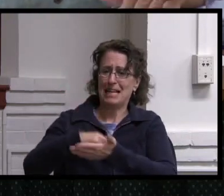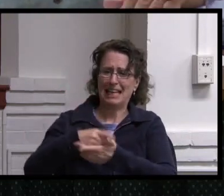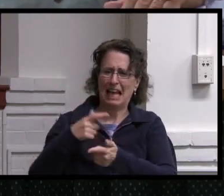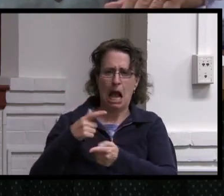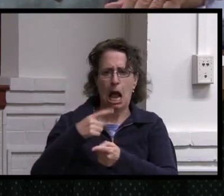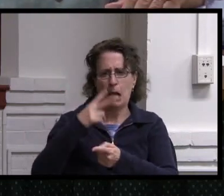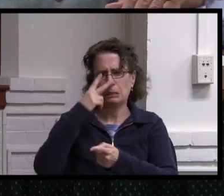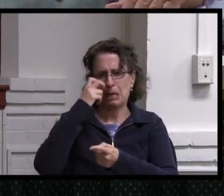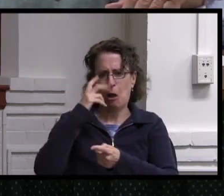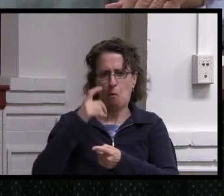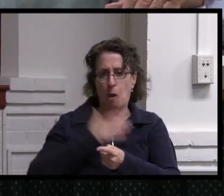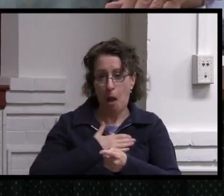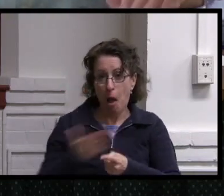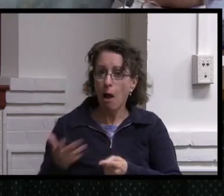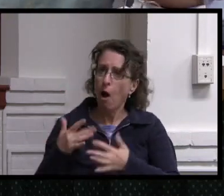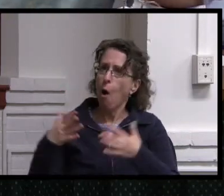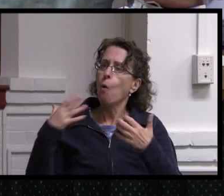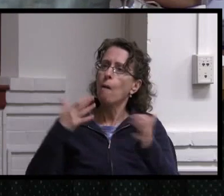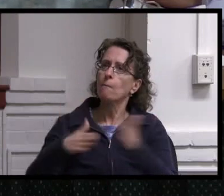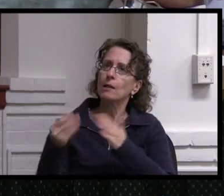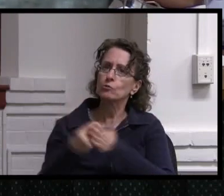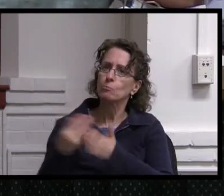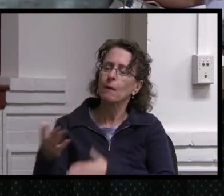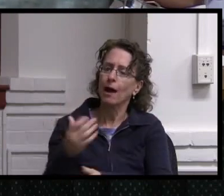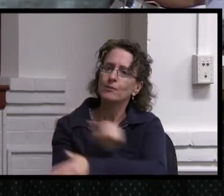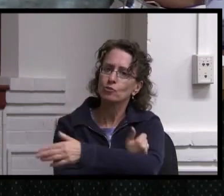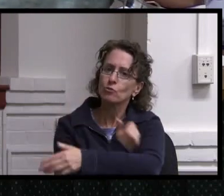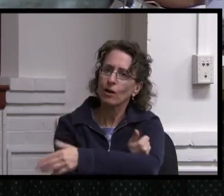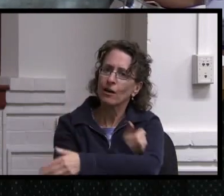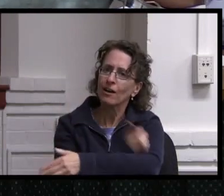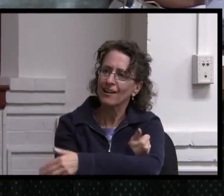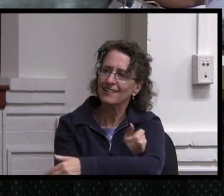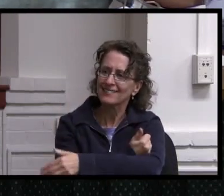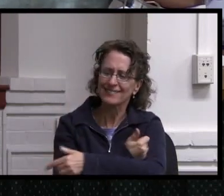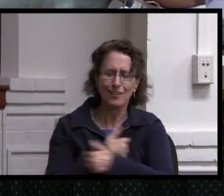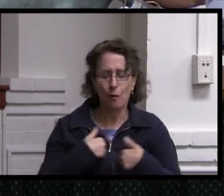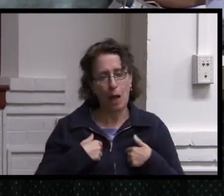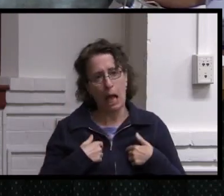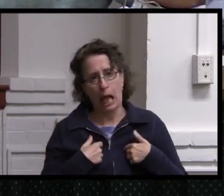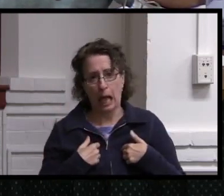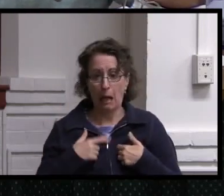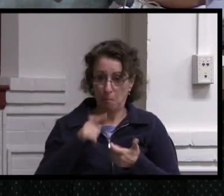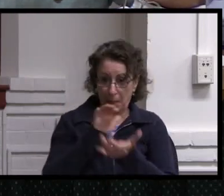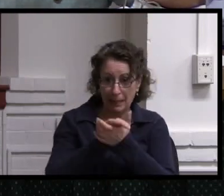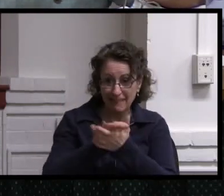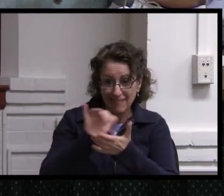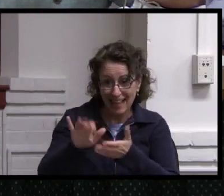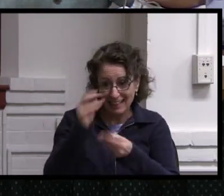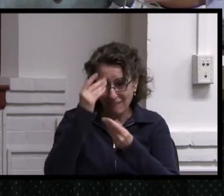forthcoming. So, you know, studies like that are always hard, but